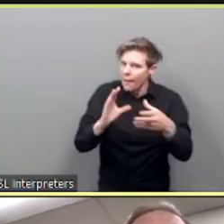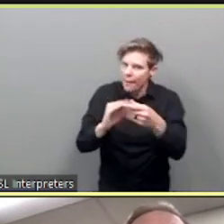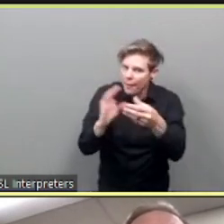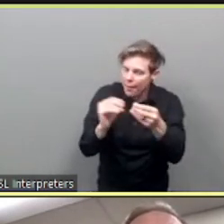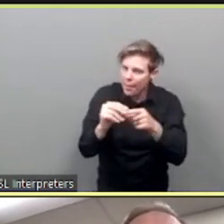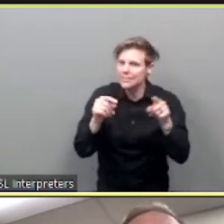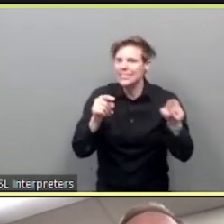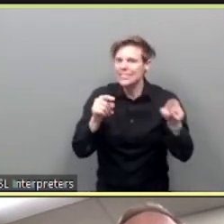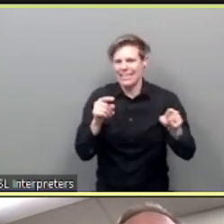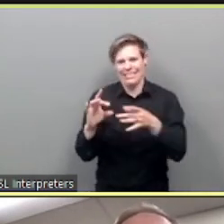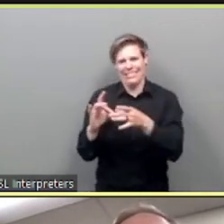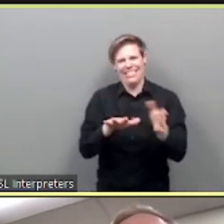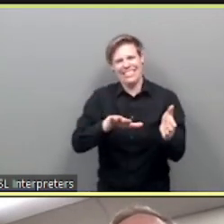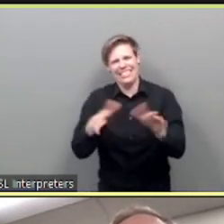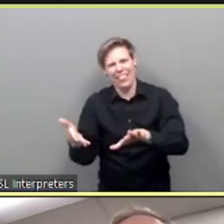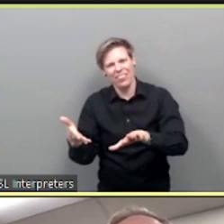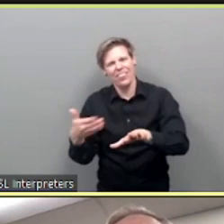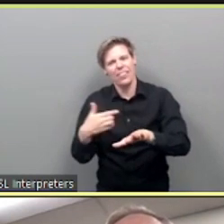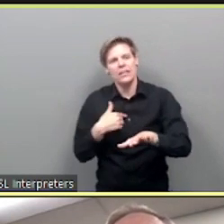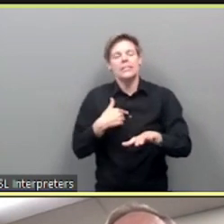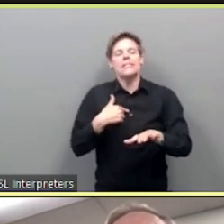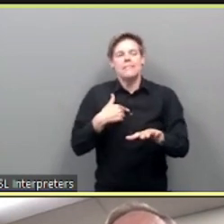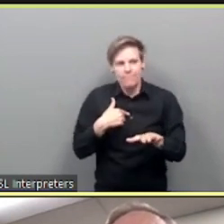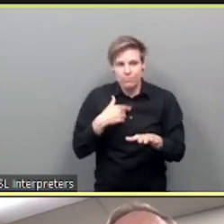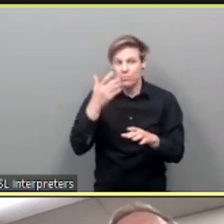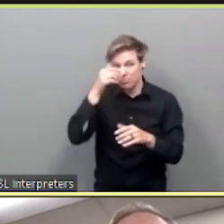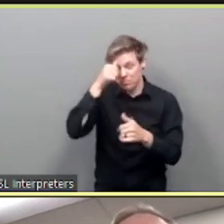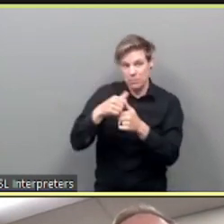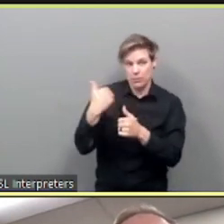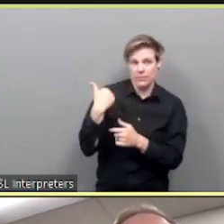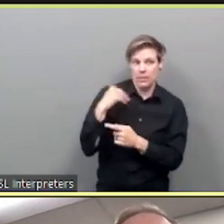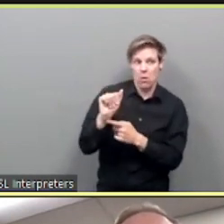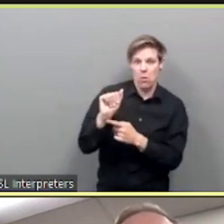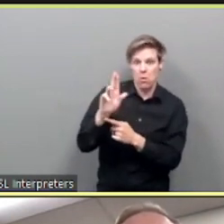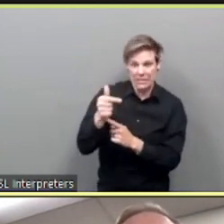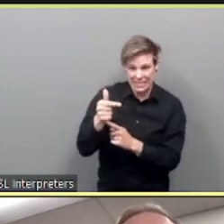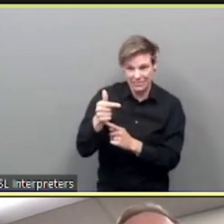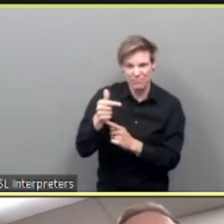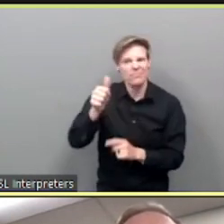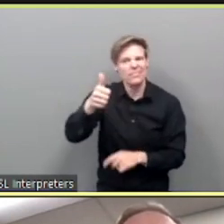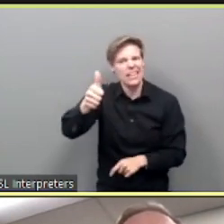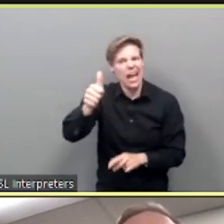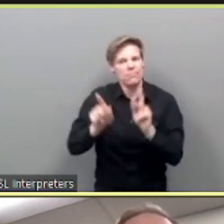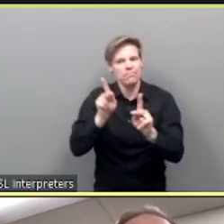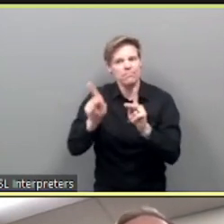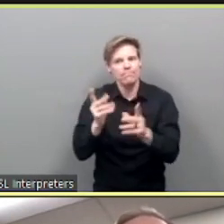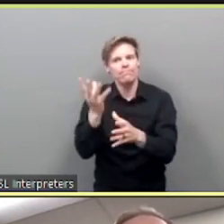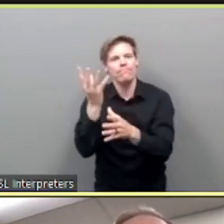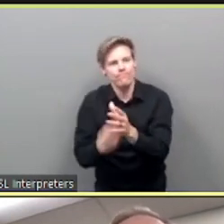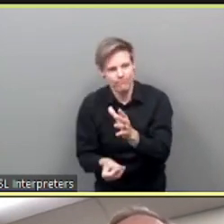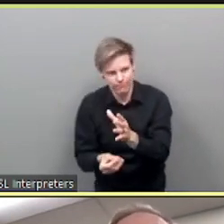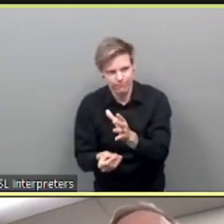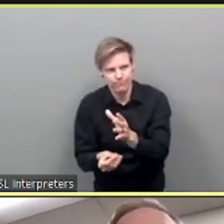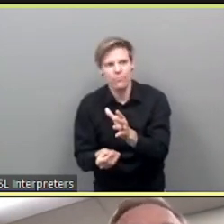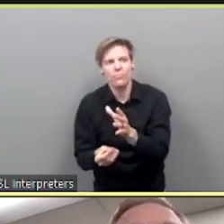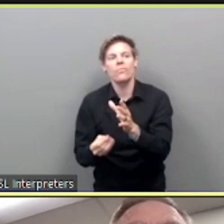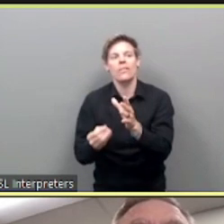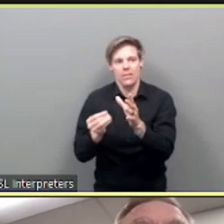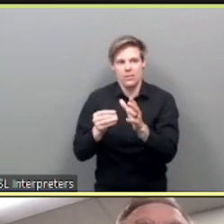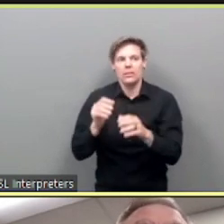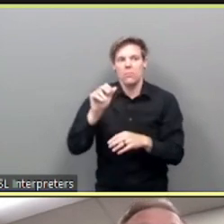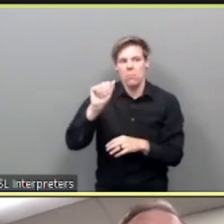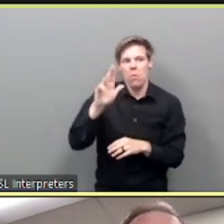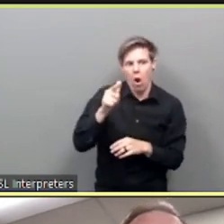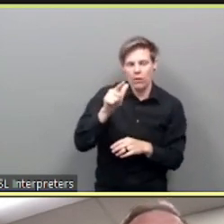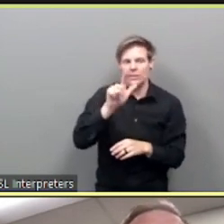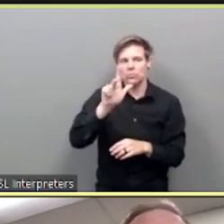at the very end of August, we had 10 deaths, I think, in the 8/23 to 8/29. And this is the way it